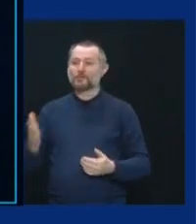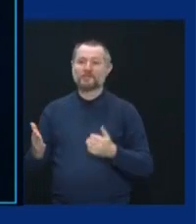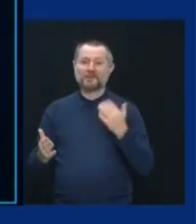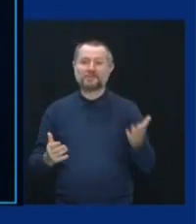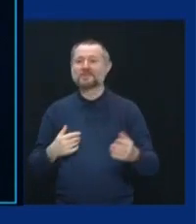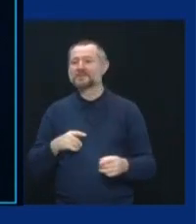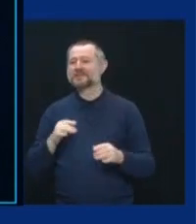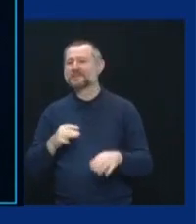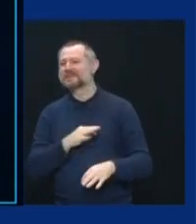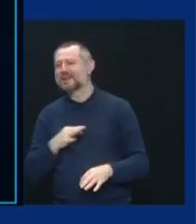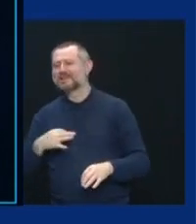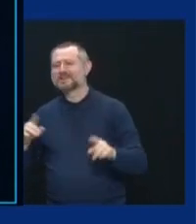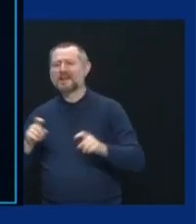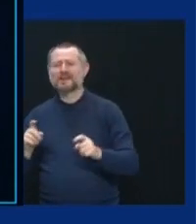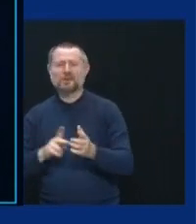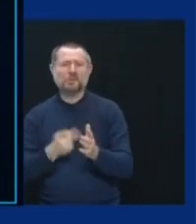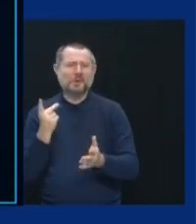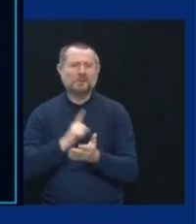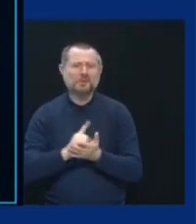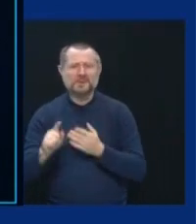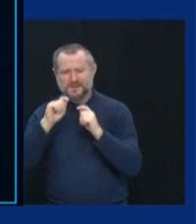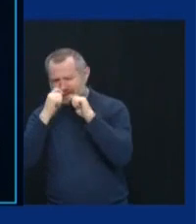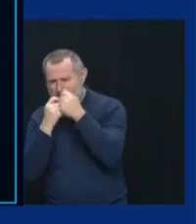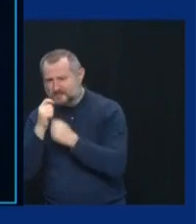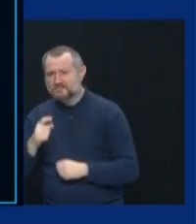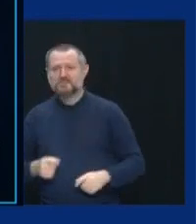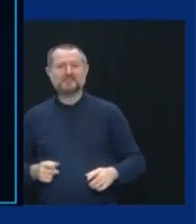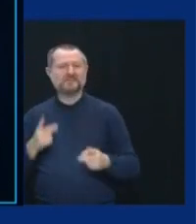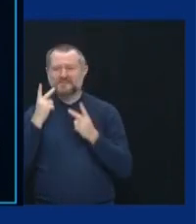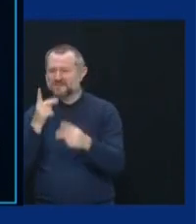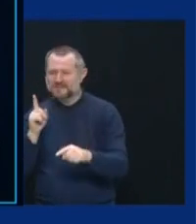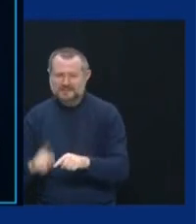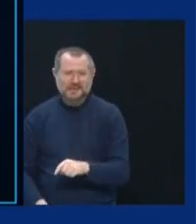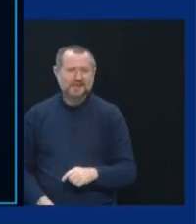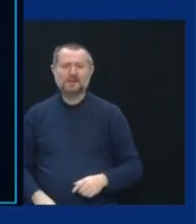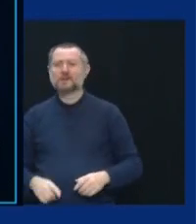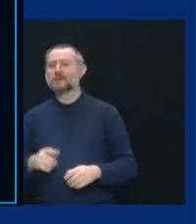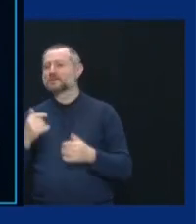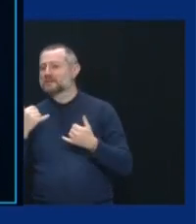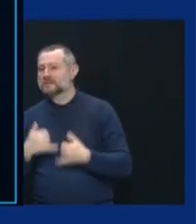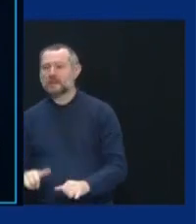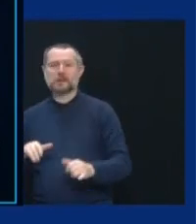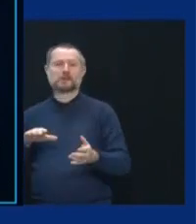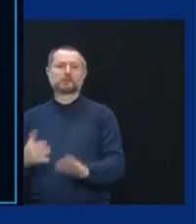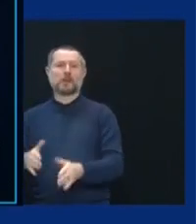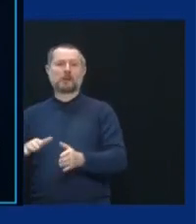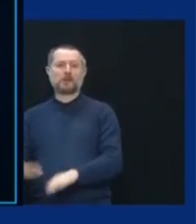staff twice a week. There's no visitation. People still die.